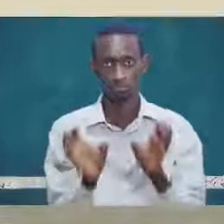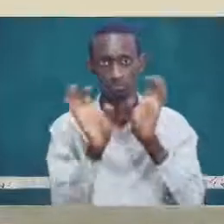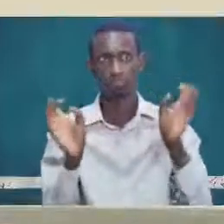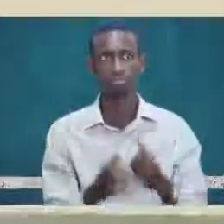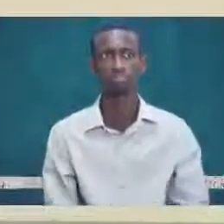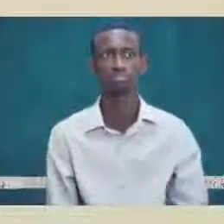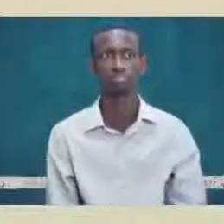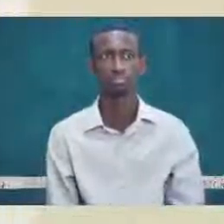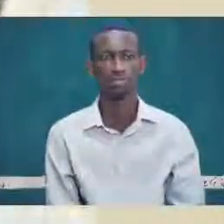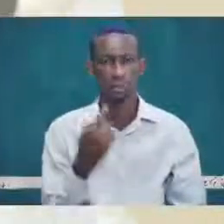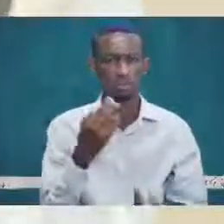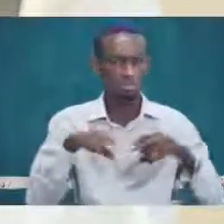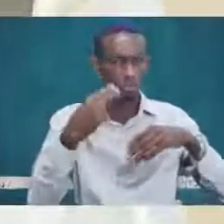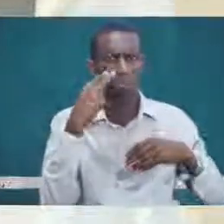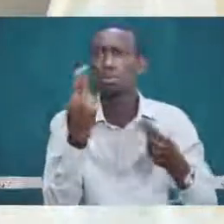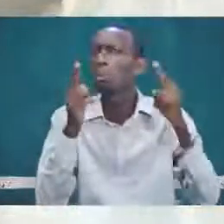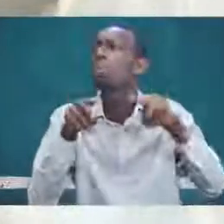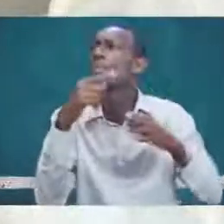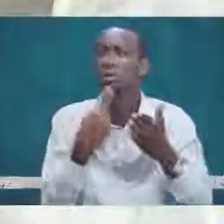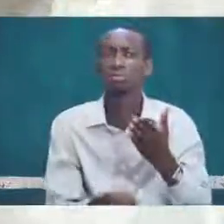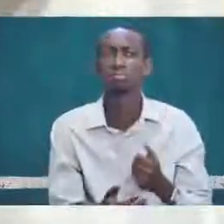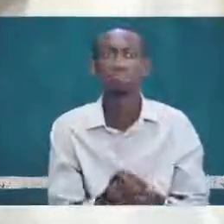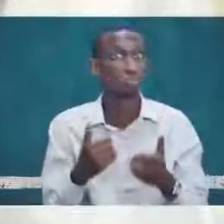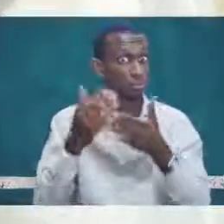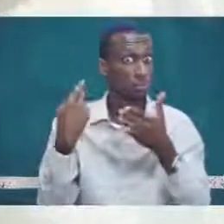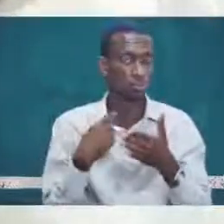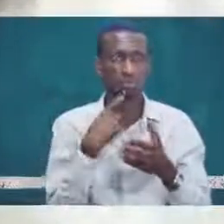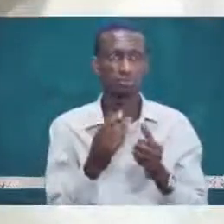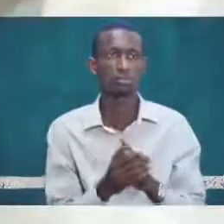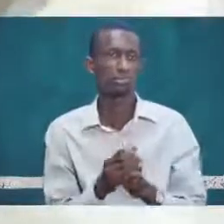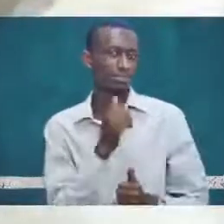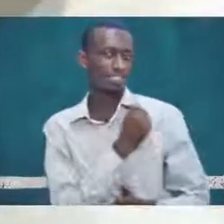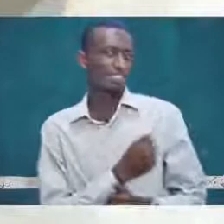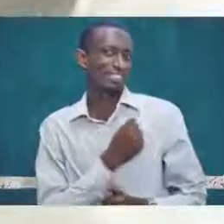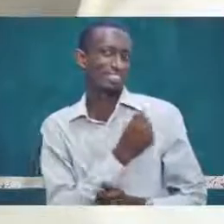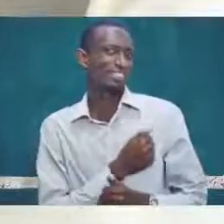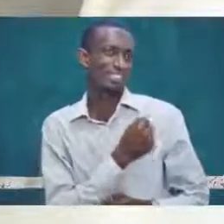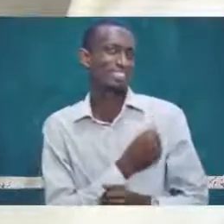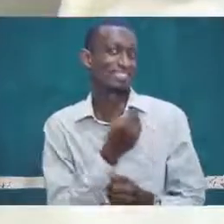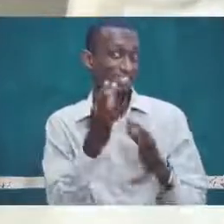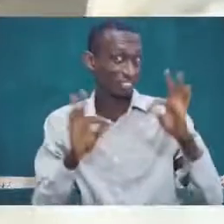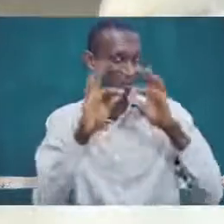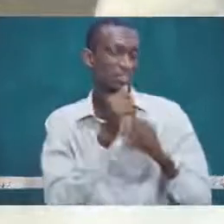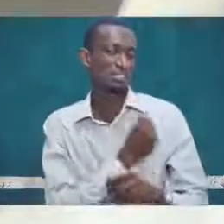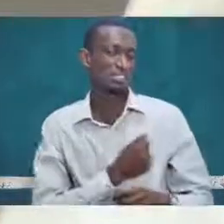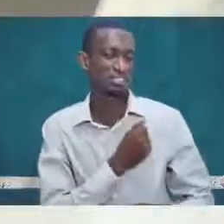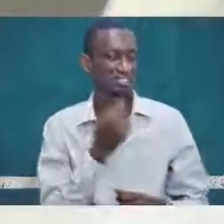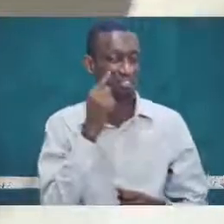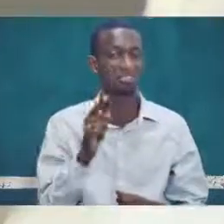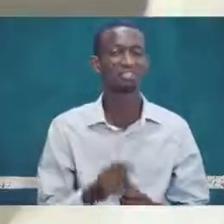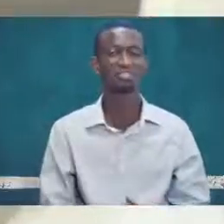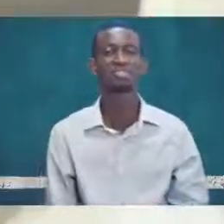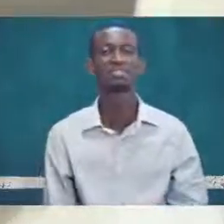decompose and then see what is happening. So as I said earlier, patience is very important when you are doing